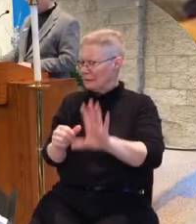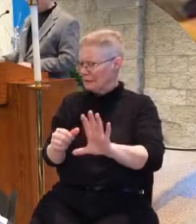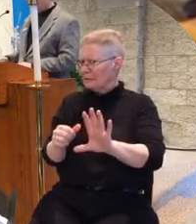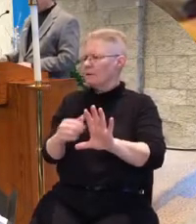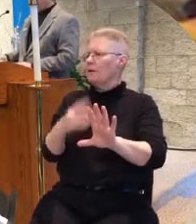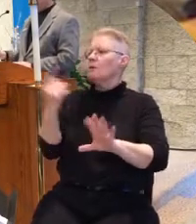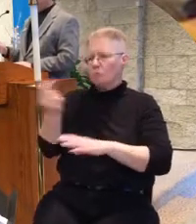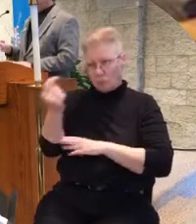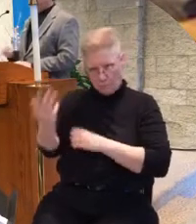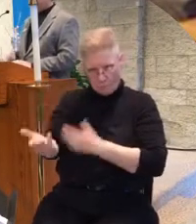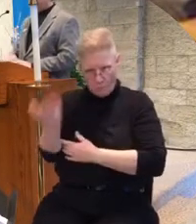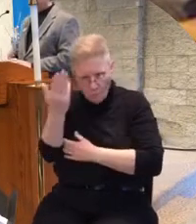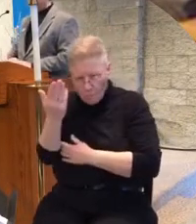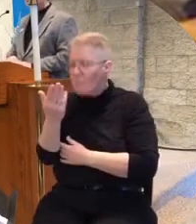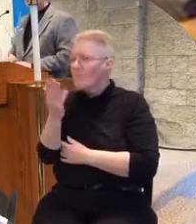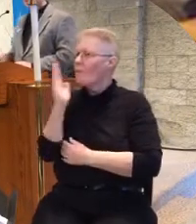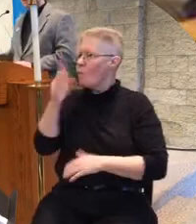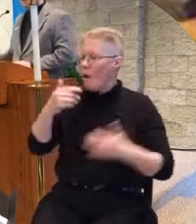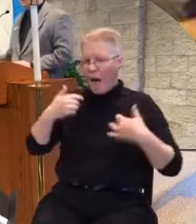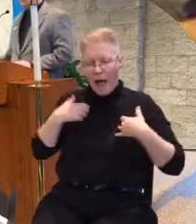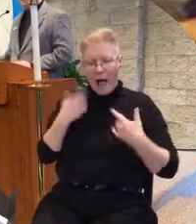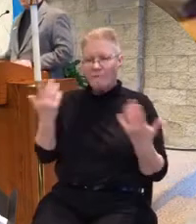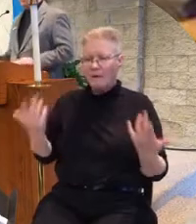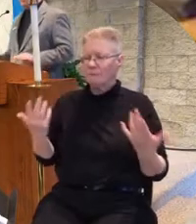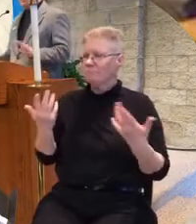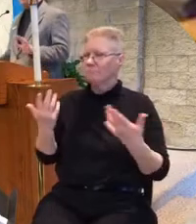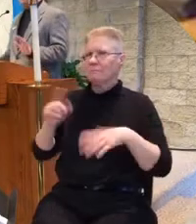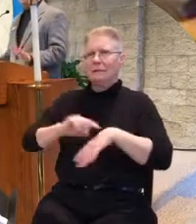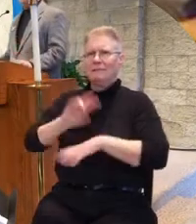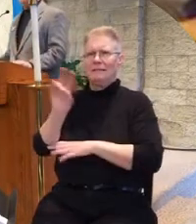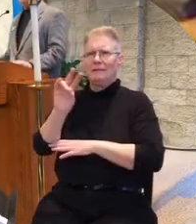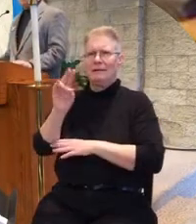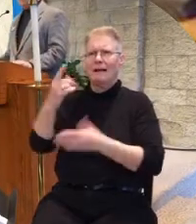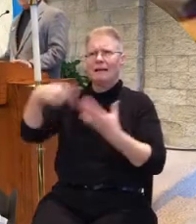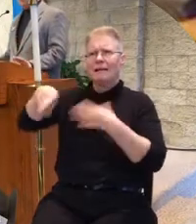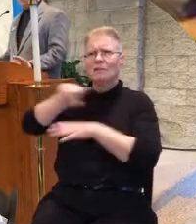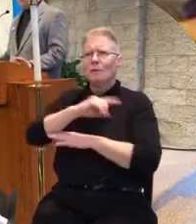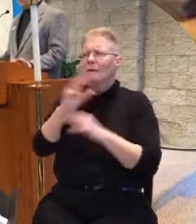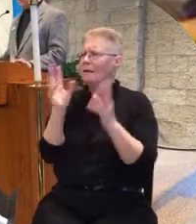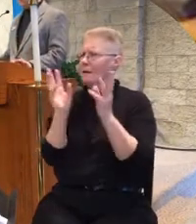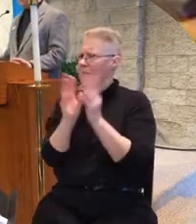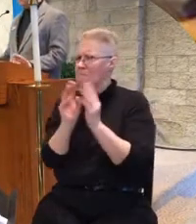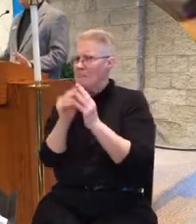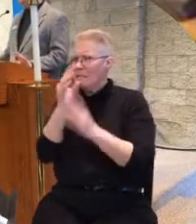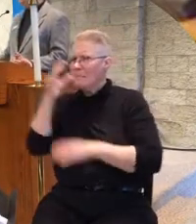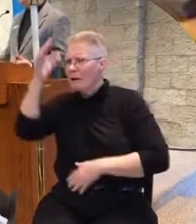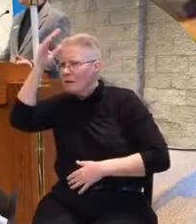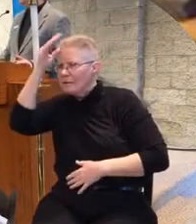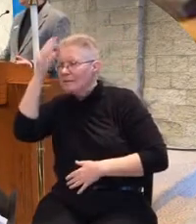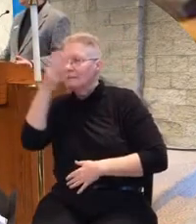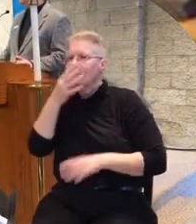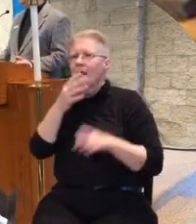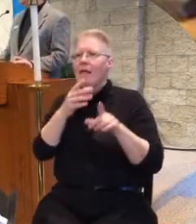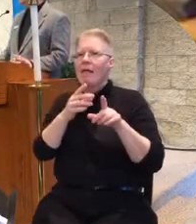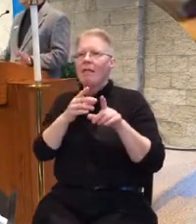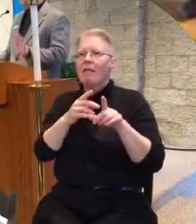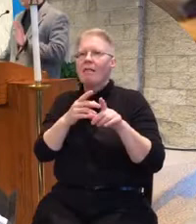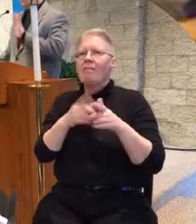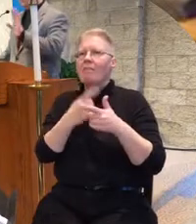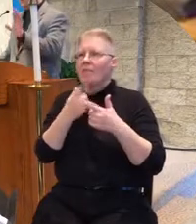o'clock. There's Meet the Parents at 7 o'clock. And then next Sunday kicks off in the morning with our meditation